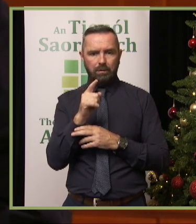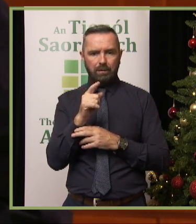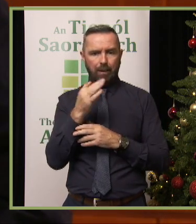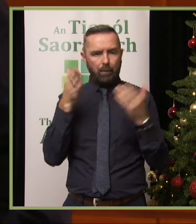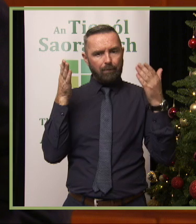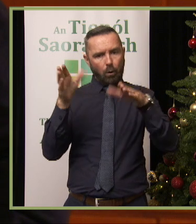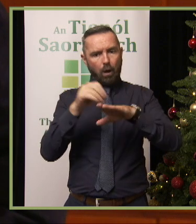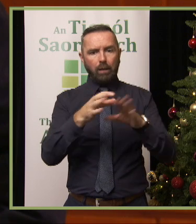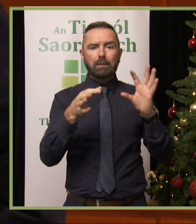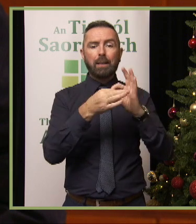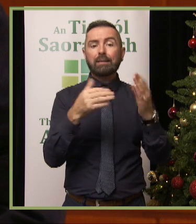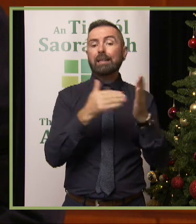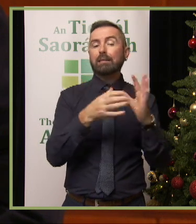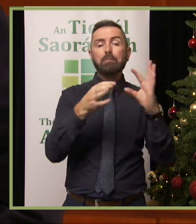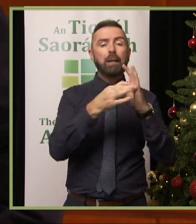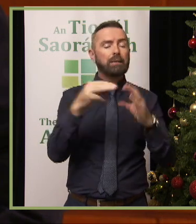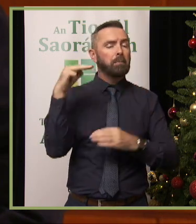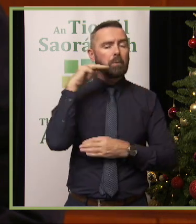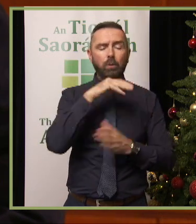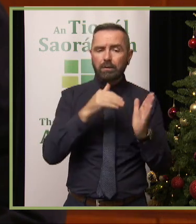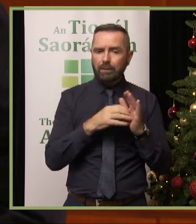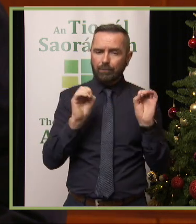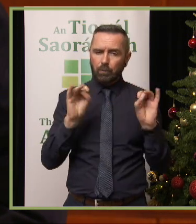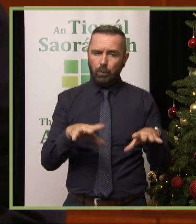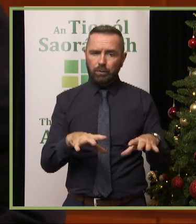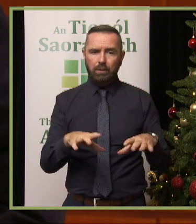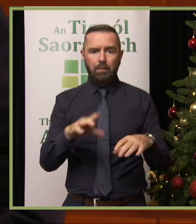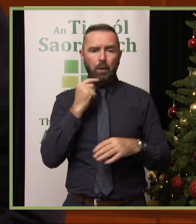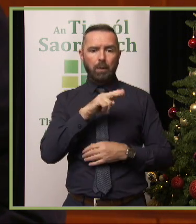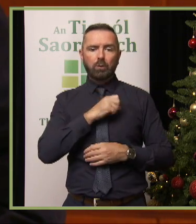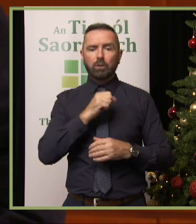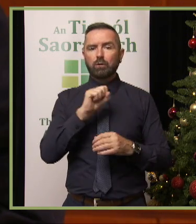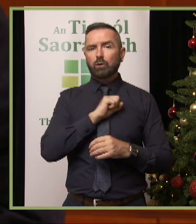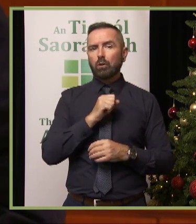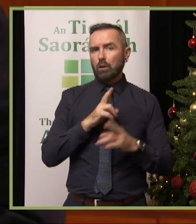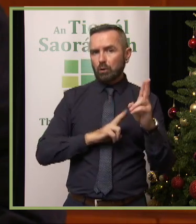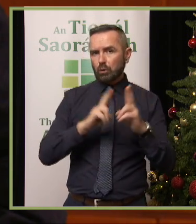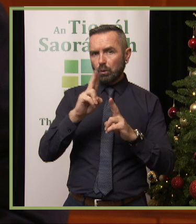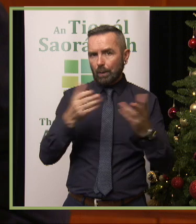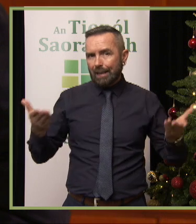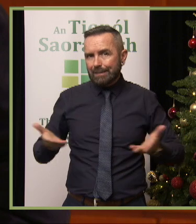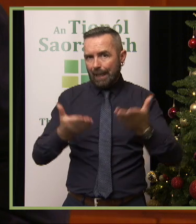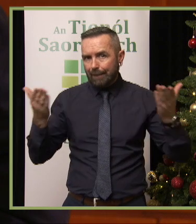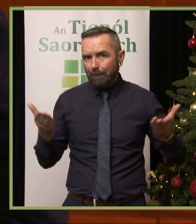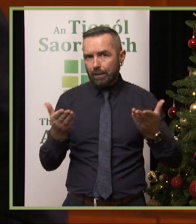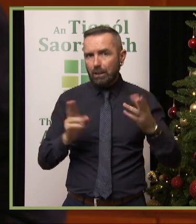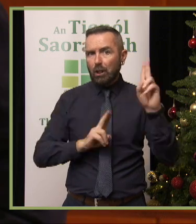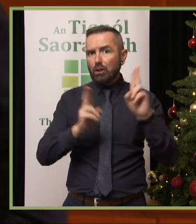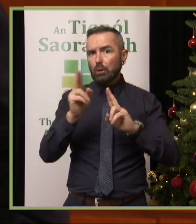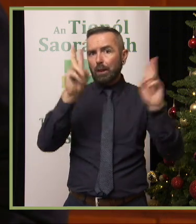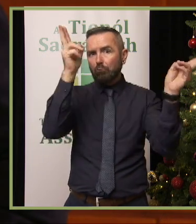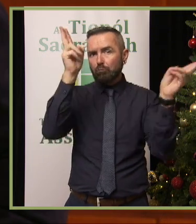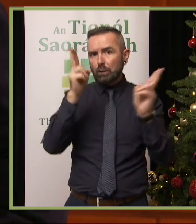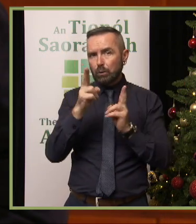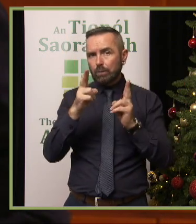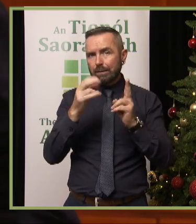Yeah, I agree, domestic is important, but we need to, and I'm not too sure about we should incentivize. I mean, it should be reduced in